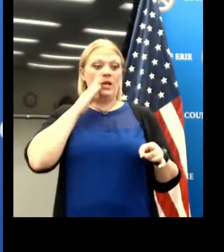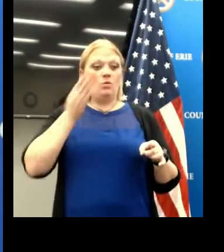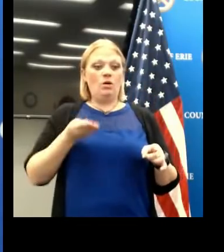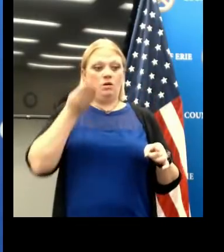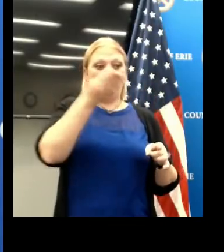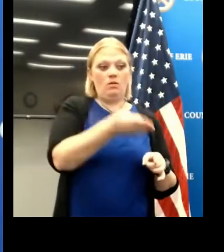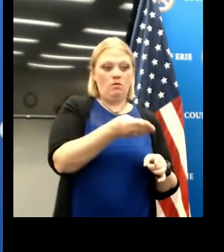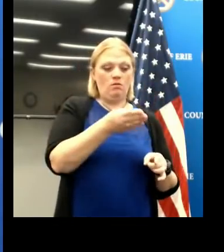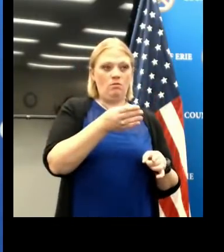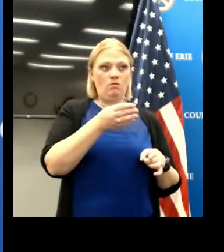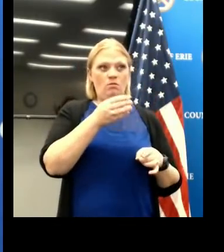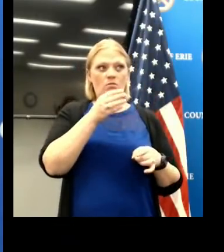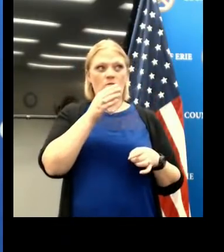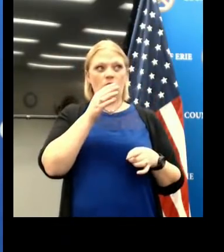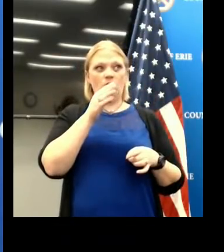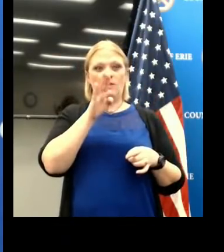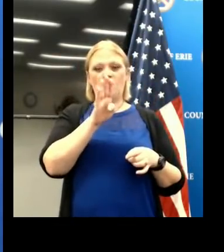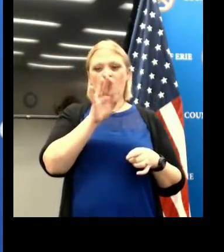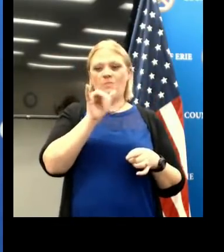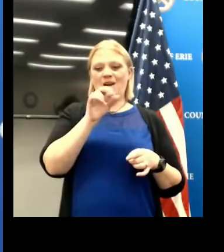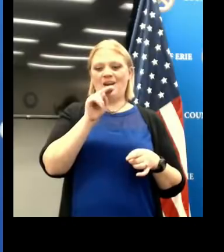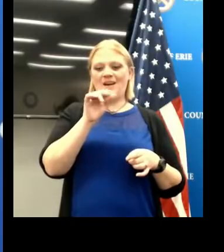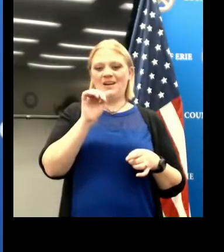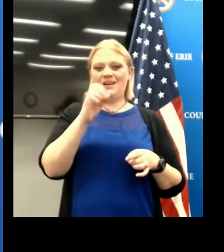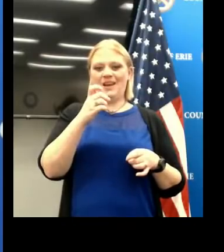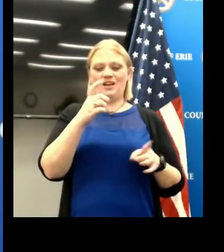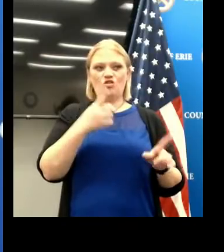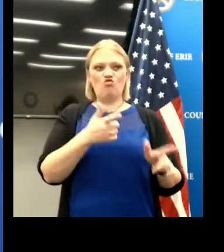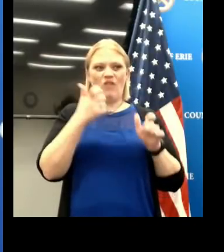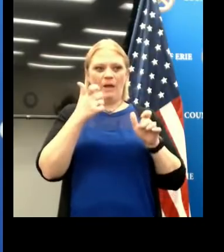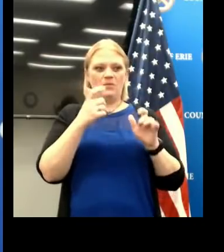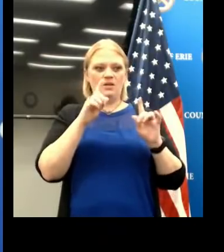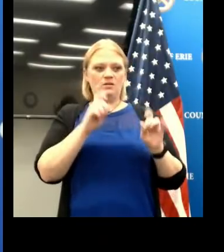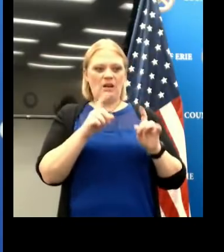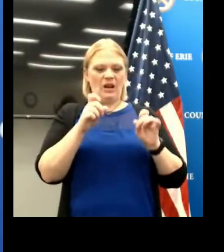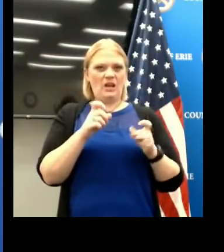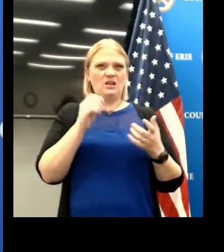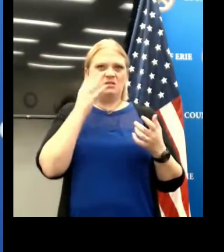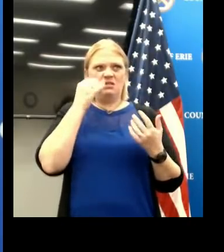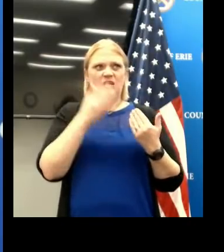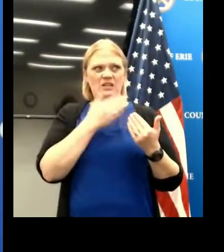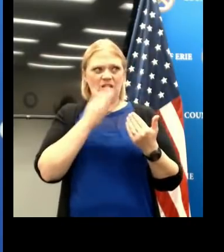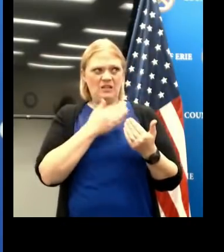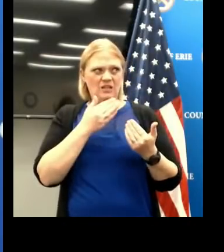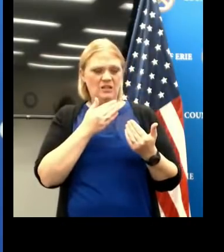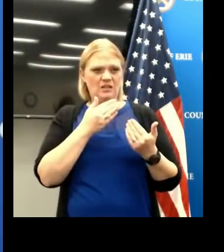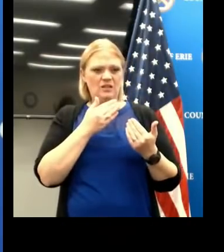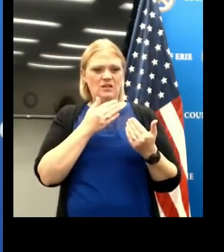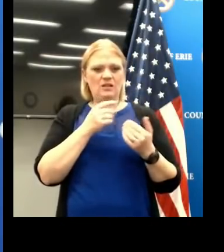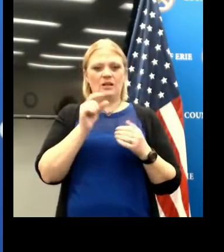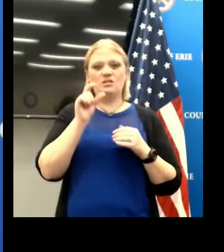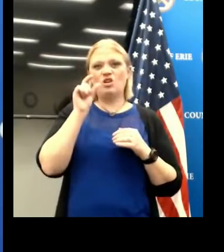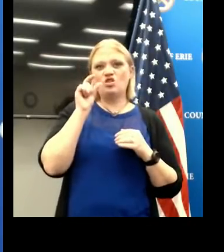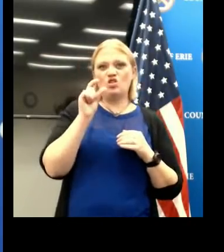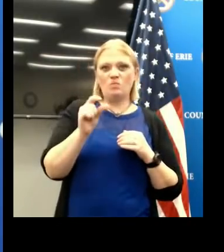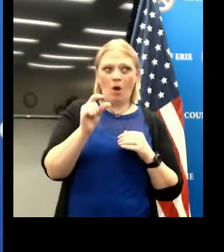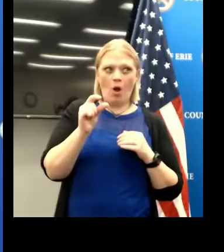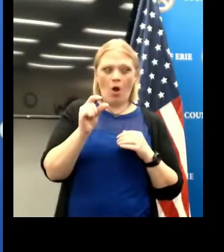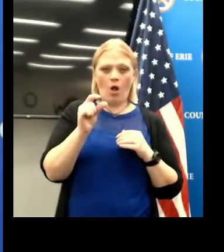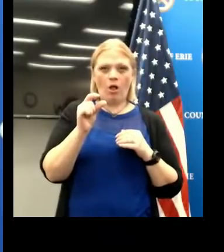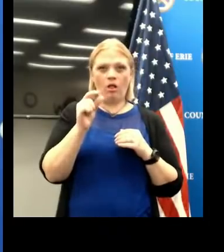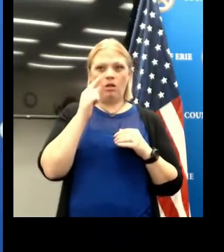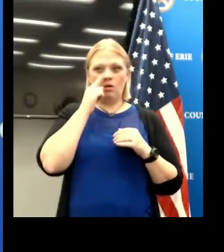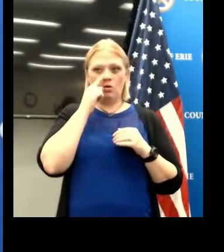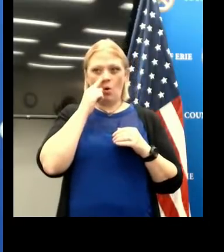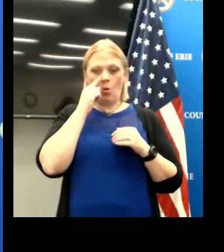Binax rapid test. It's a fairly easy one to do. It requires a small nasal swab, not the usual one that